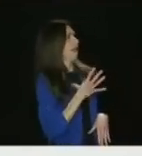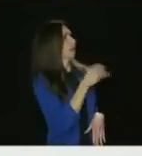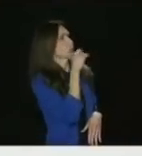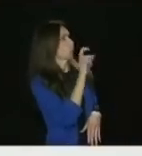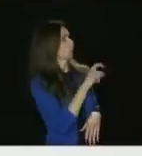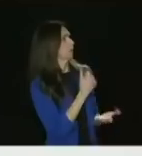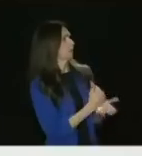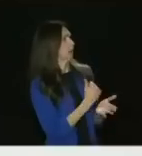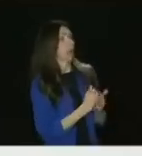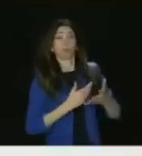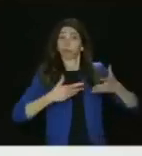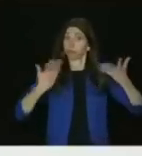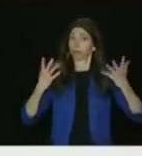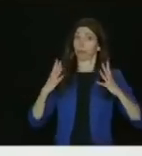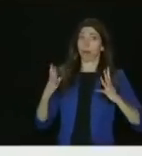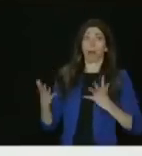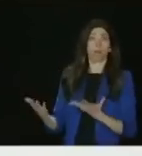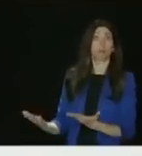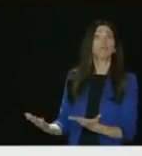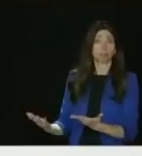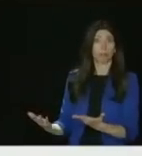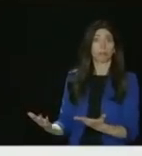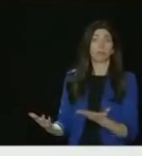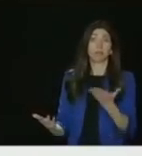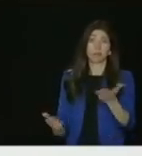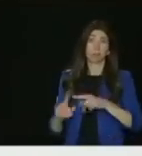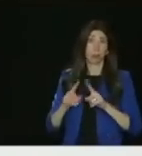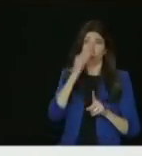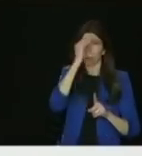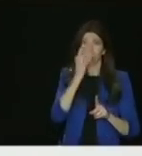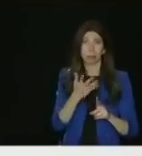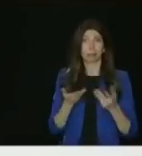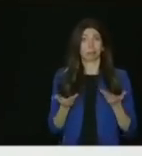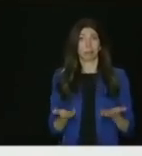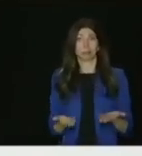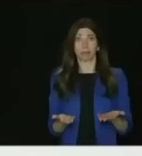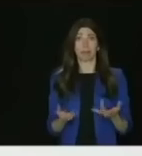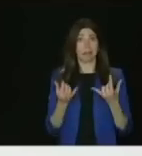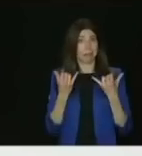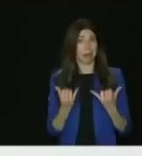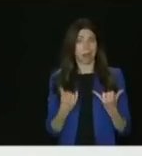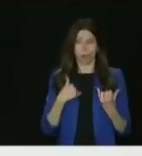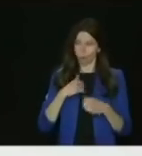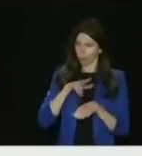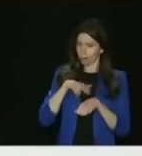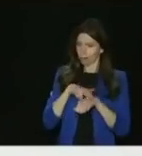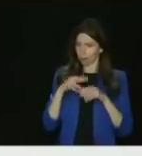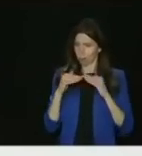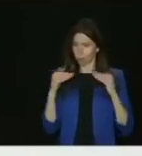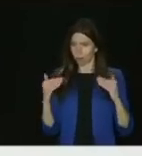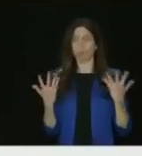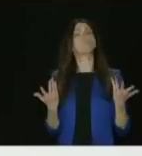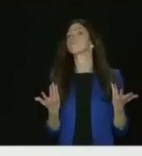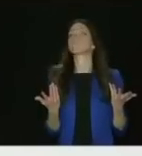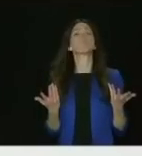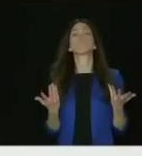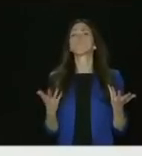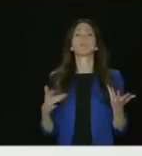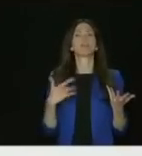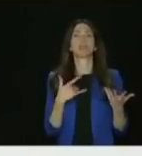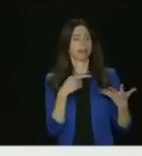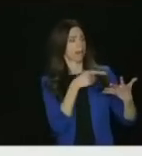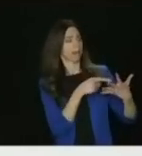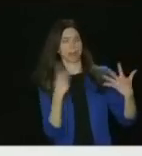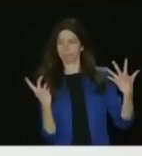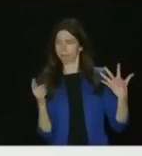level, we have reached criteria forcing us to act, to provide more